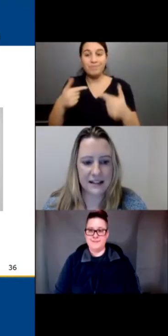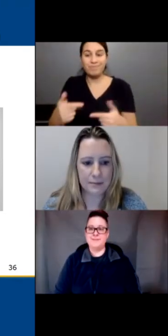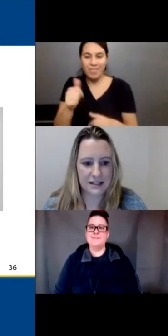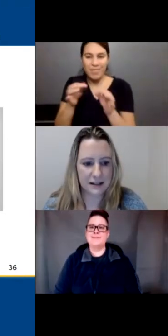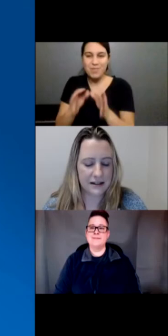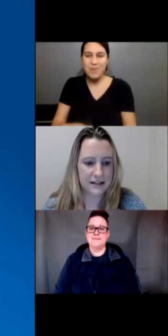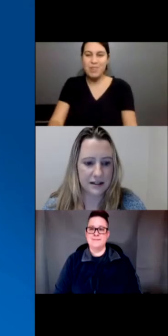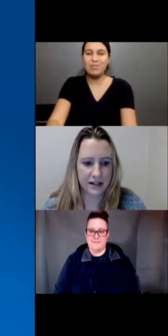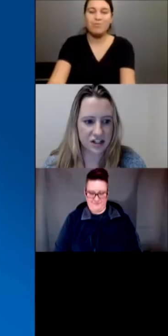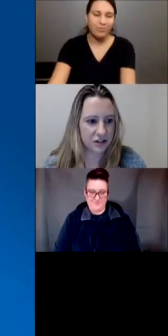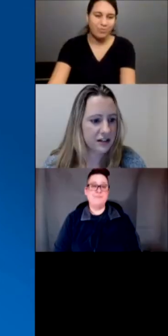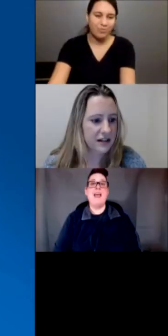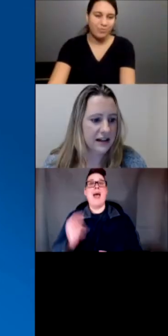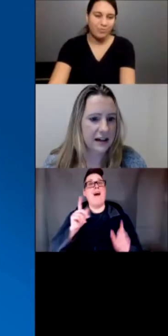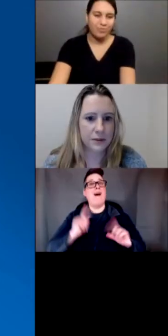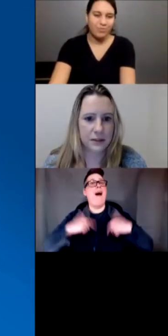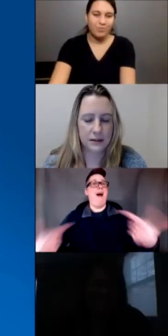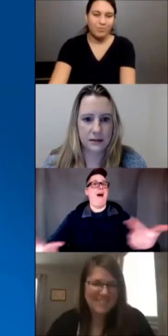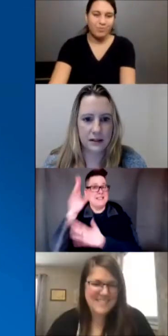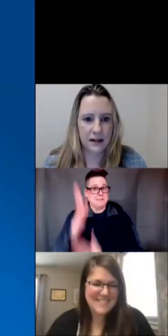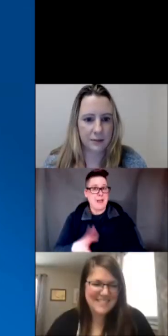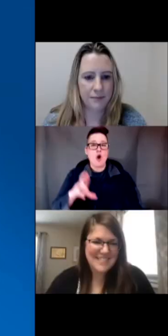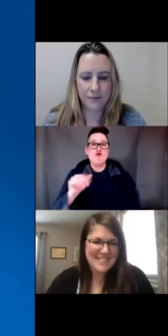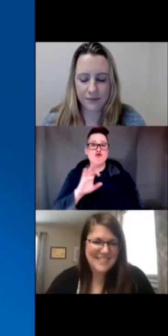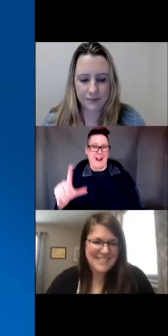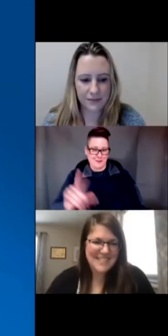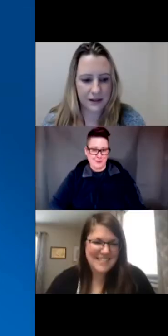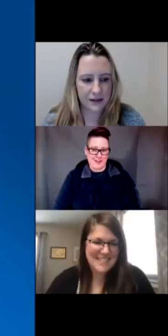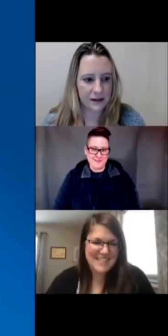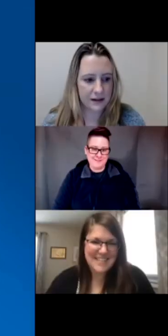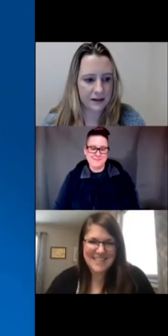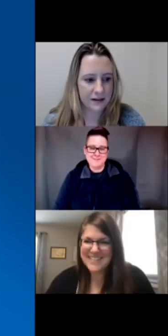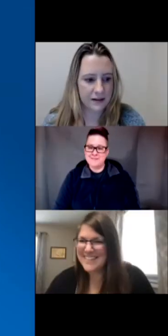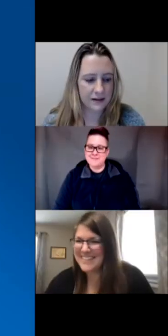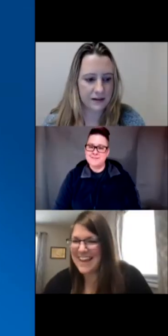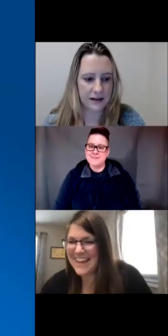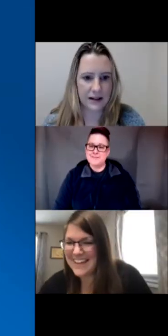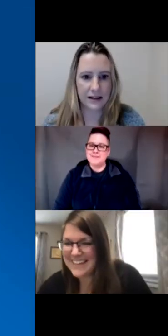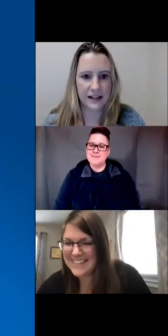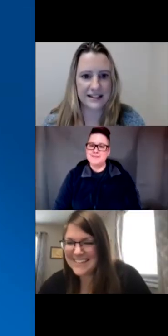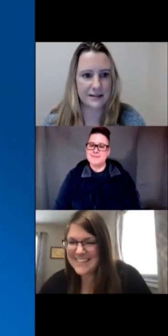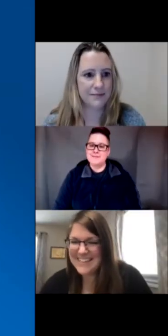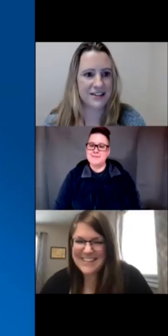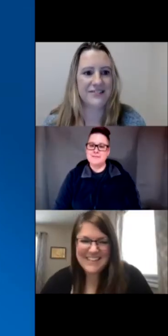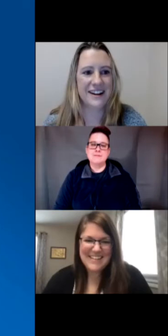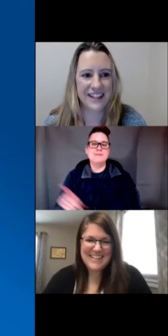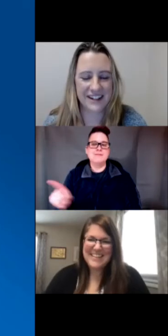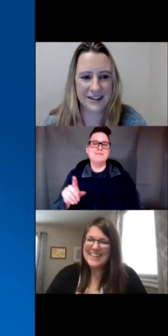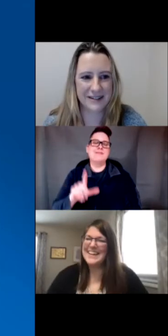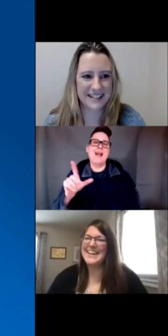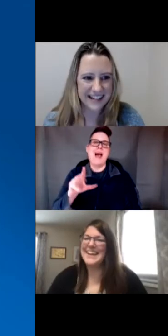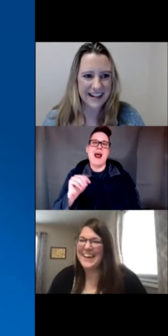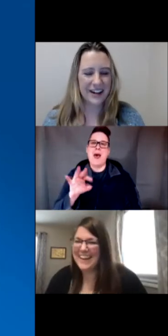pass on the baton to Rachel, our Hi. licensed marriage and